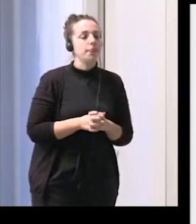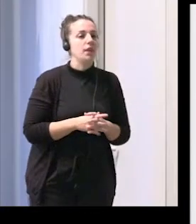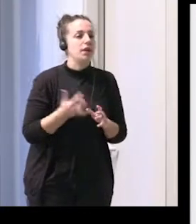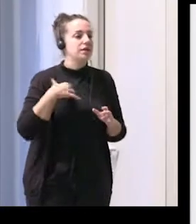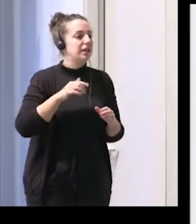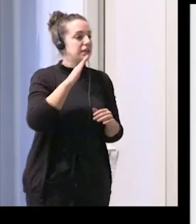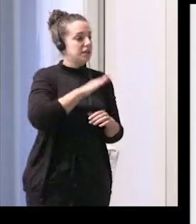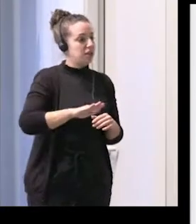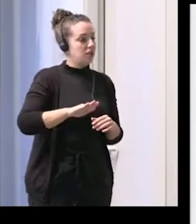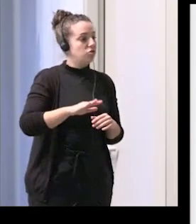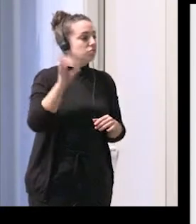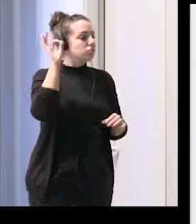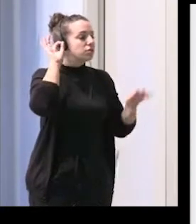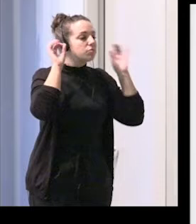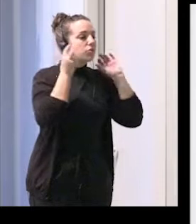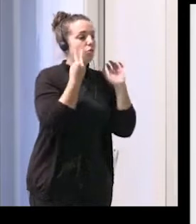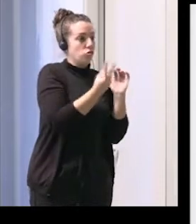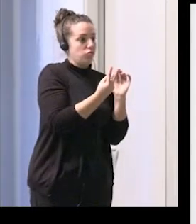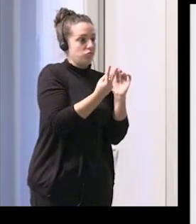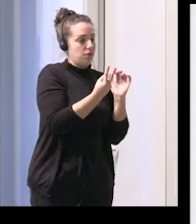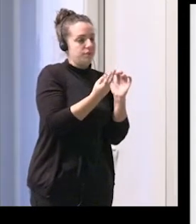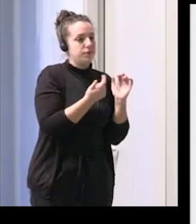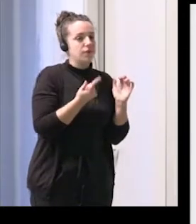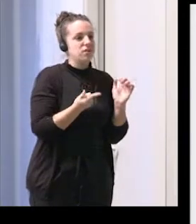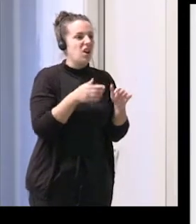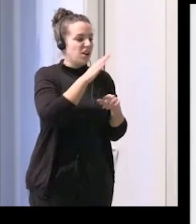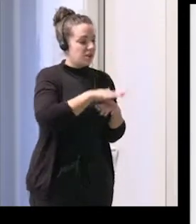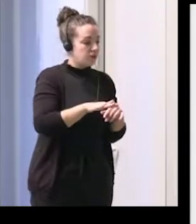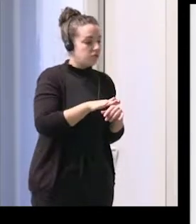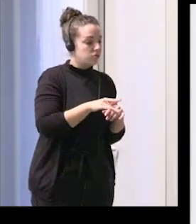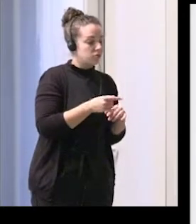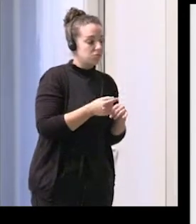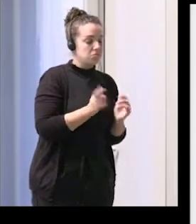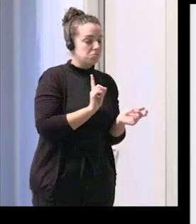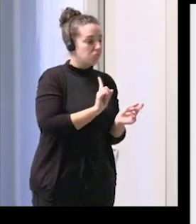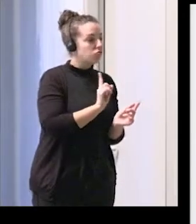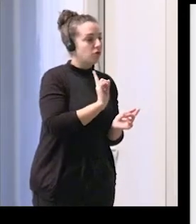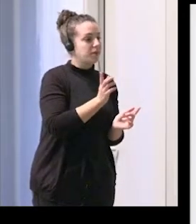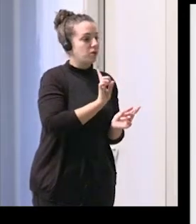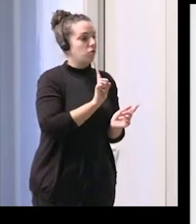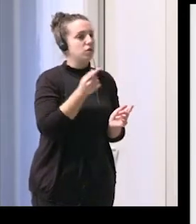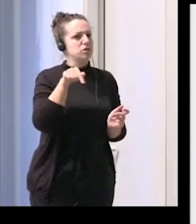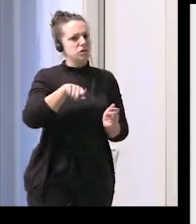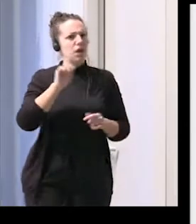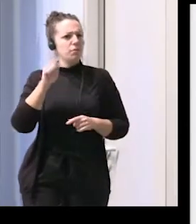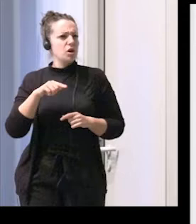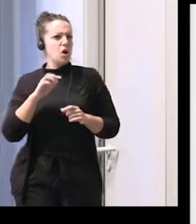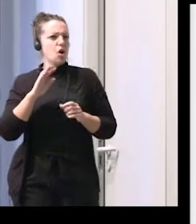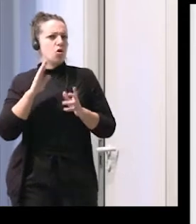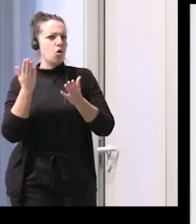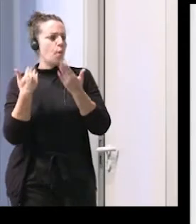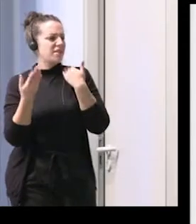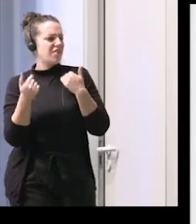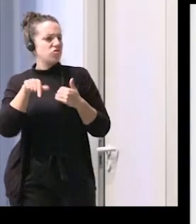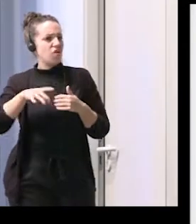this was not just in children. This was a conversation that I had with one of our audiologists, and she has